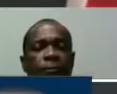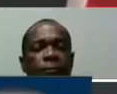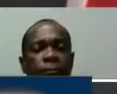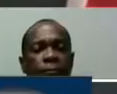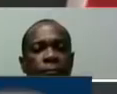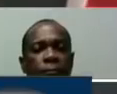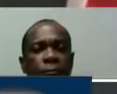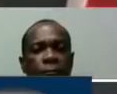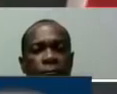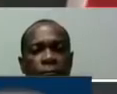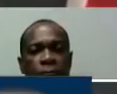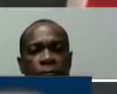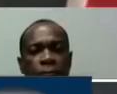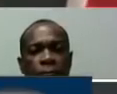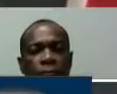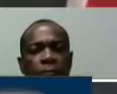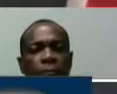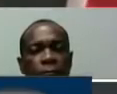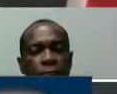We will attempt